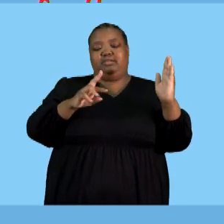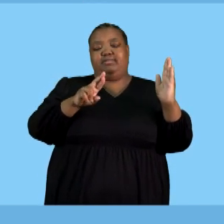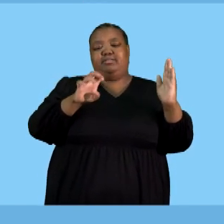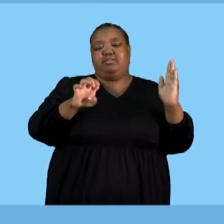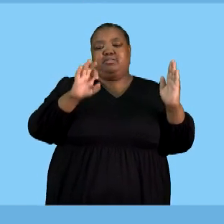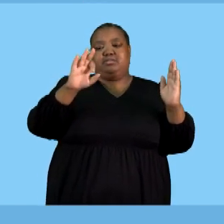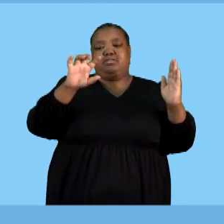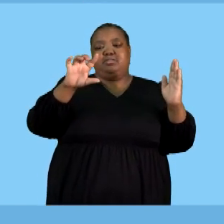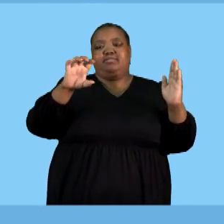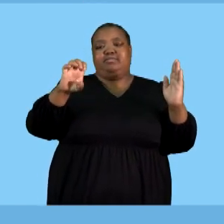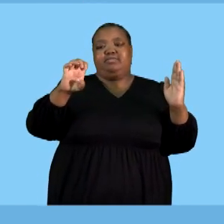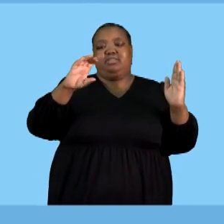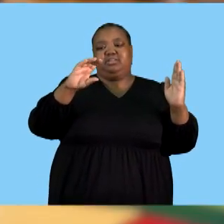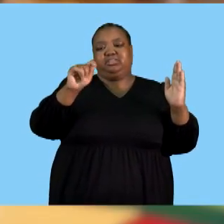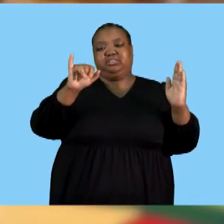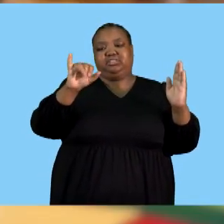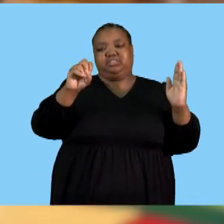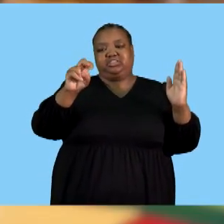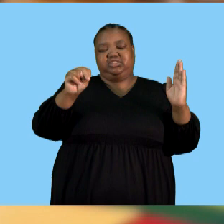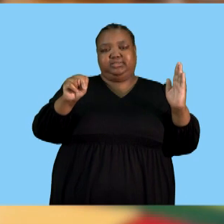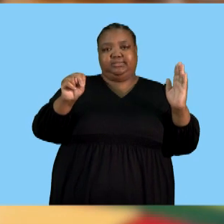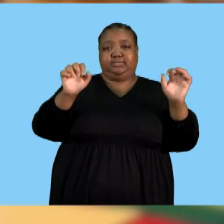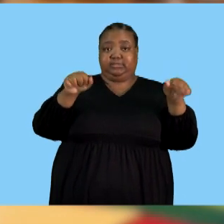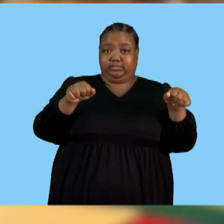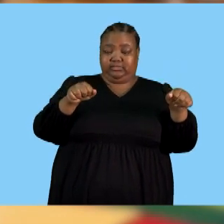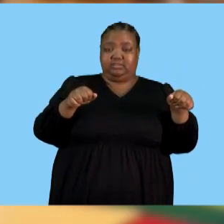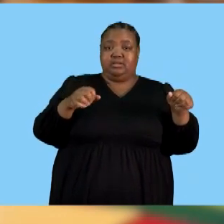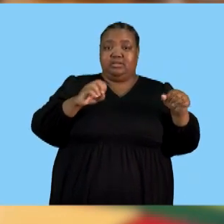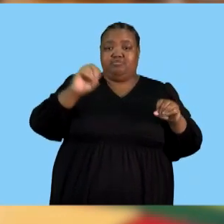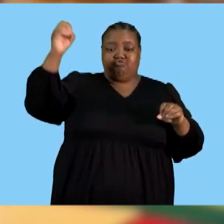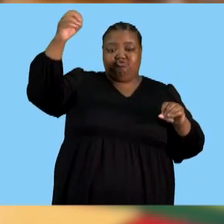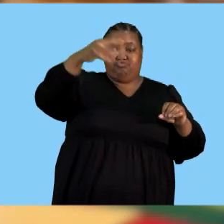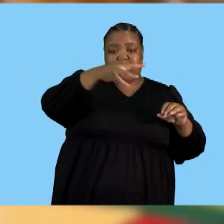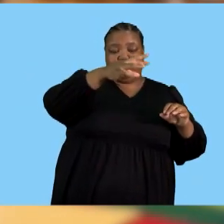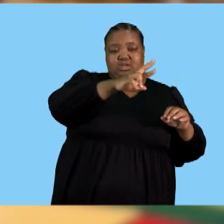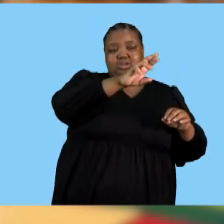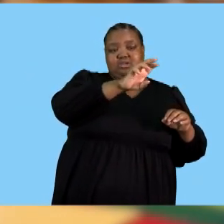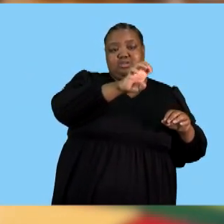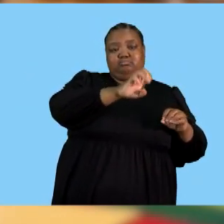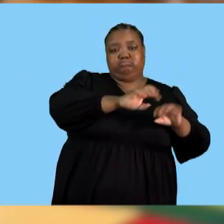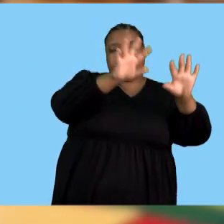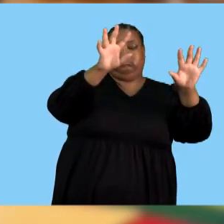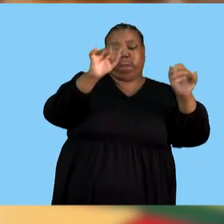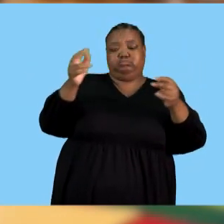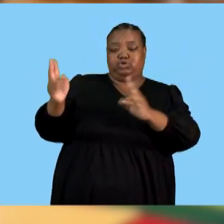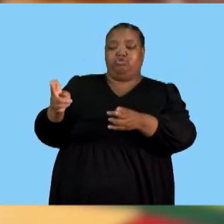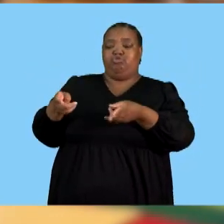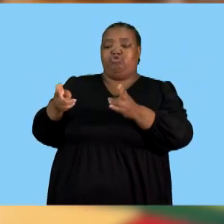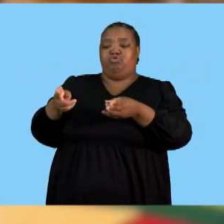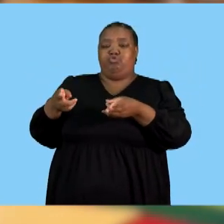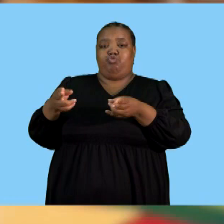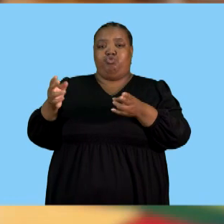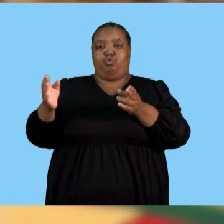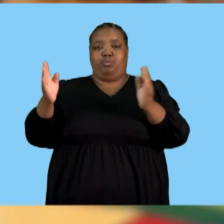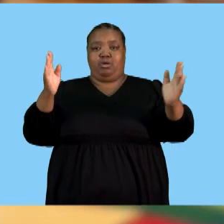you're talking about the angle of reflection, that is going to be the angle between now the reflected ray and the normal. So